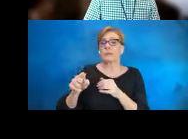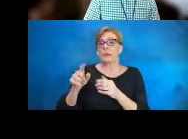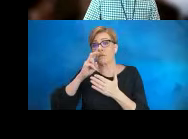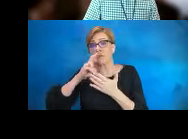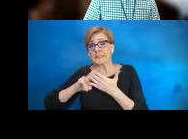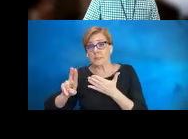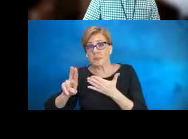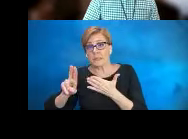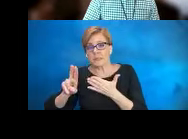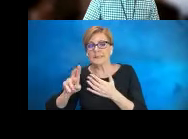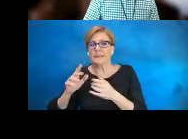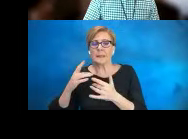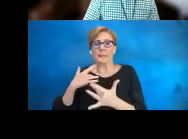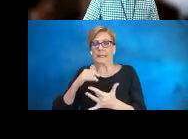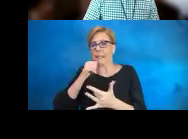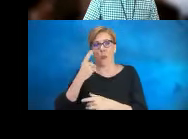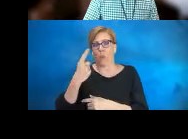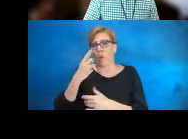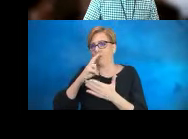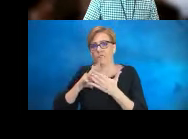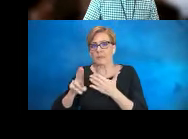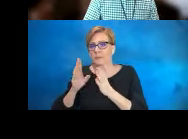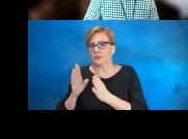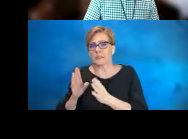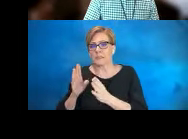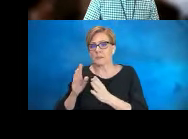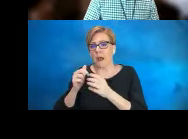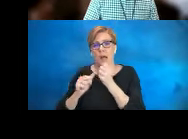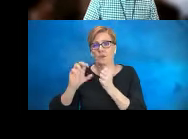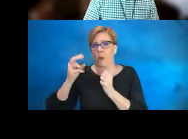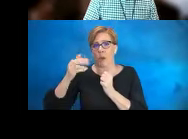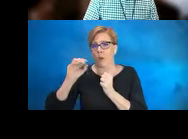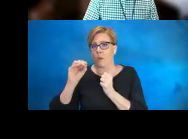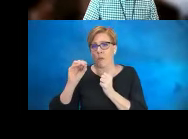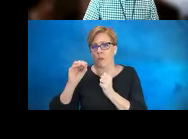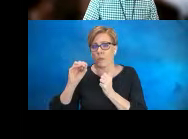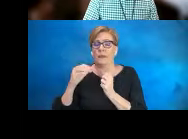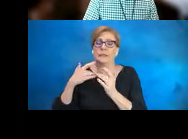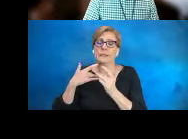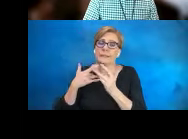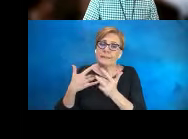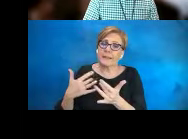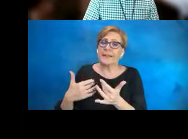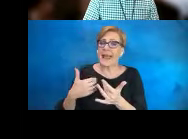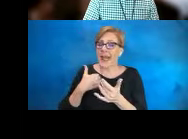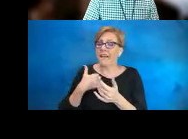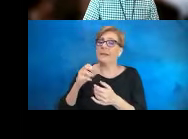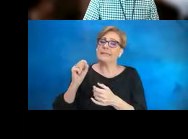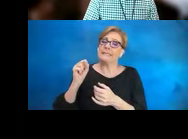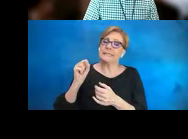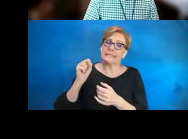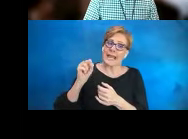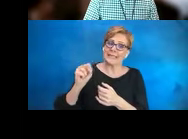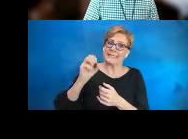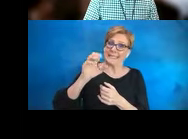actually just one receptionist in the OHO. They often have the senior case technicians or the SCTs